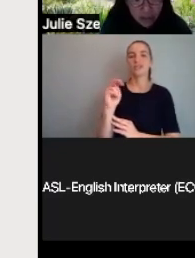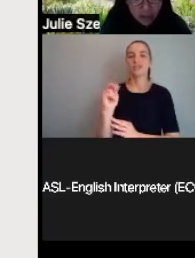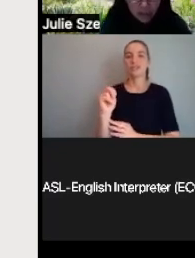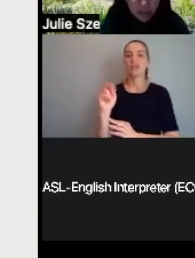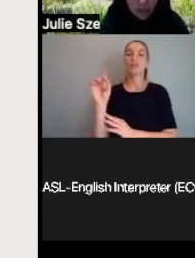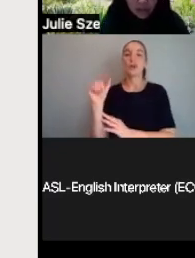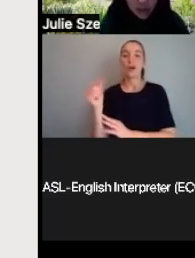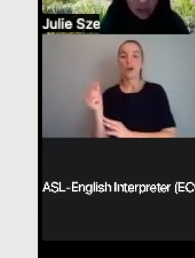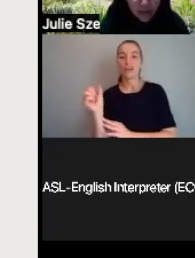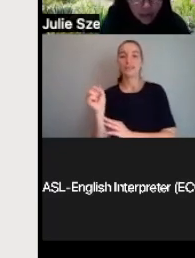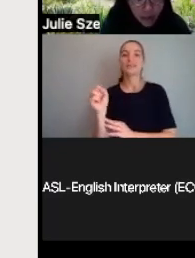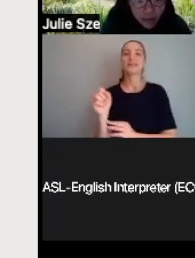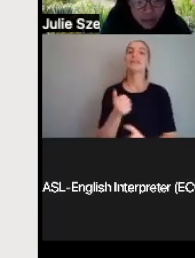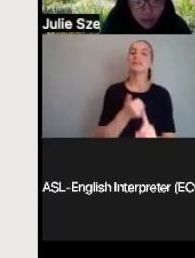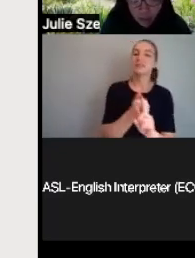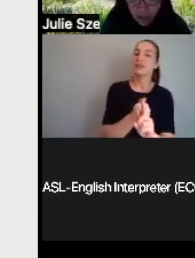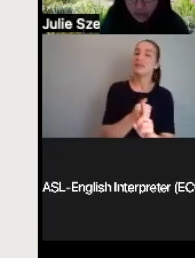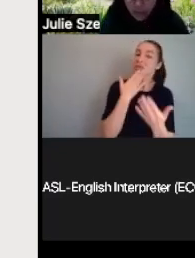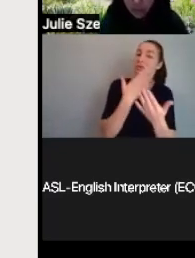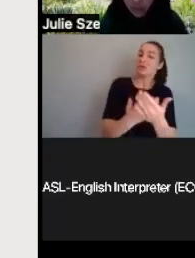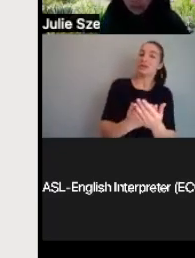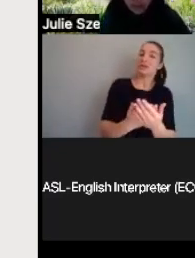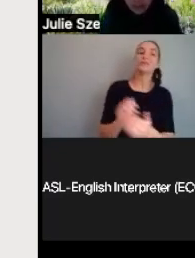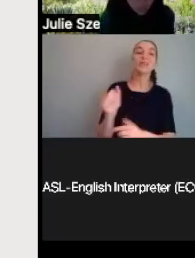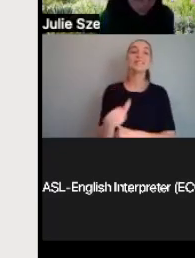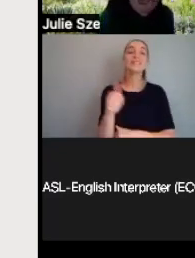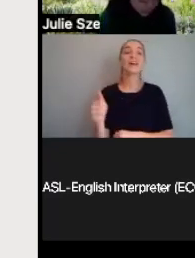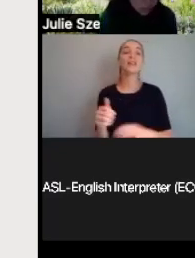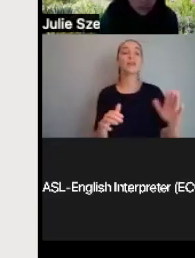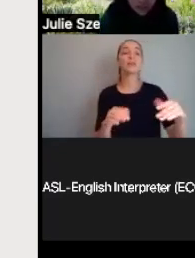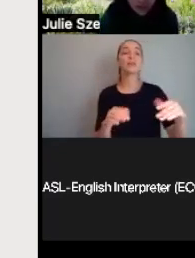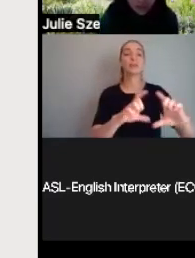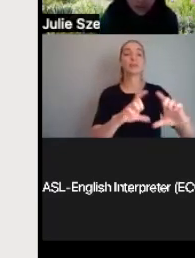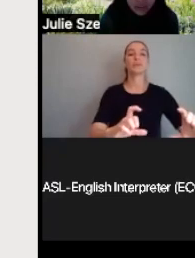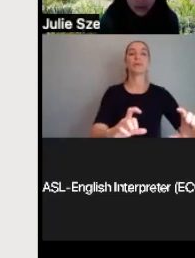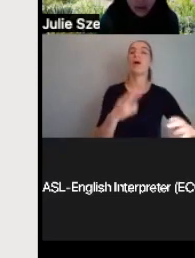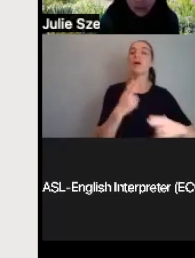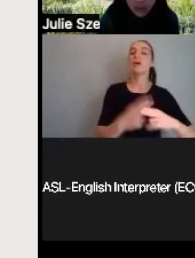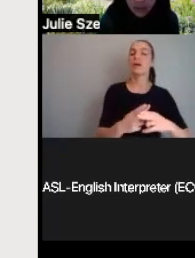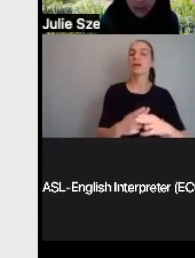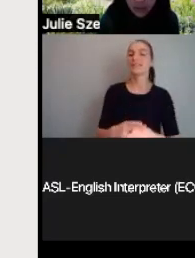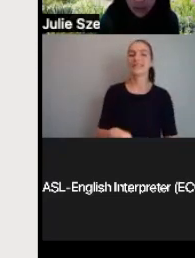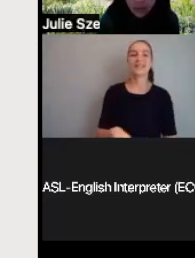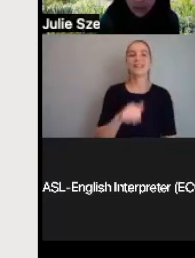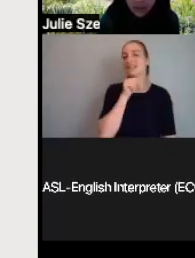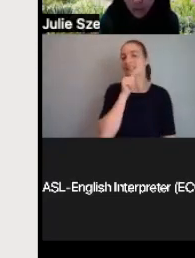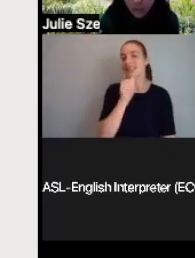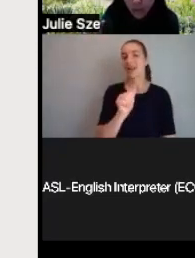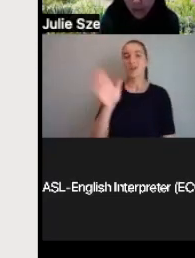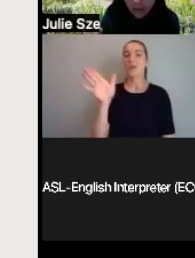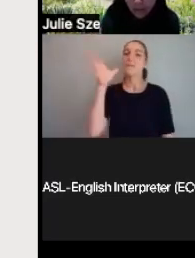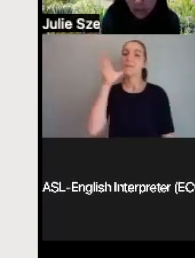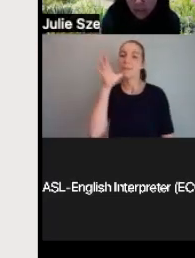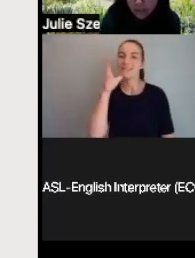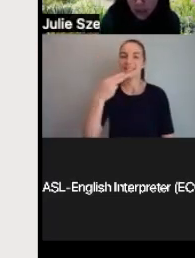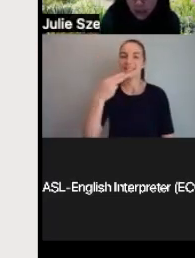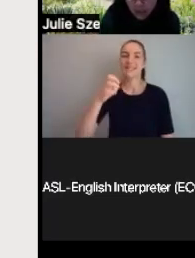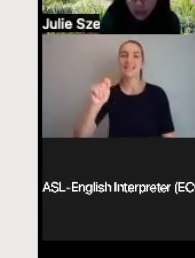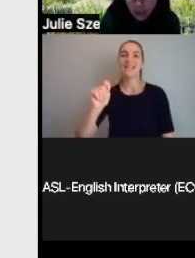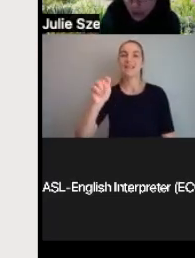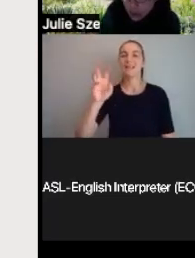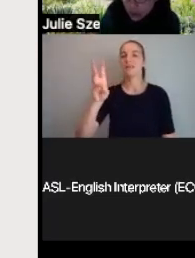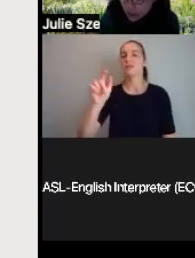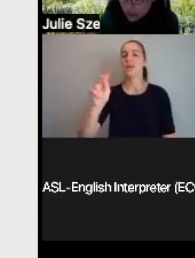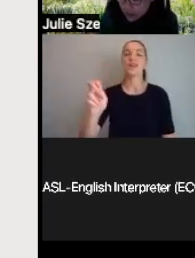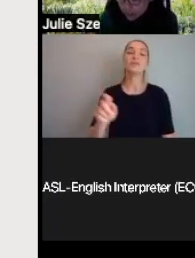series, um, called ain't your mama's heat wave, which takes place in Norfolk, Virginia, which is a comedy, um, for black comedians talking